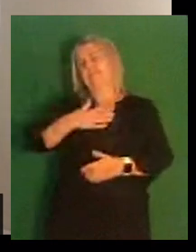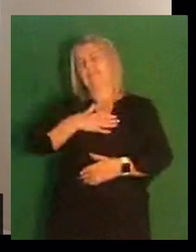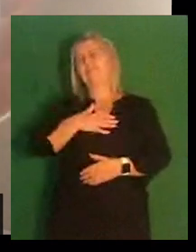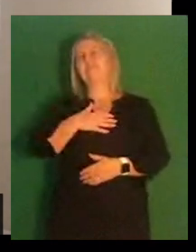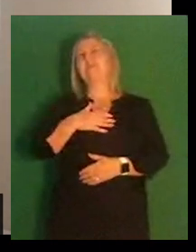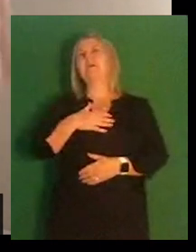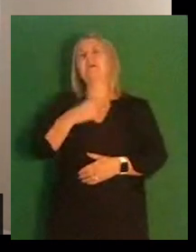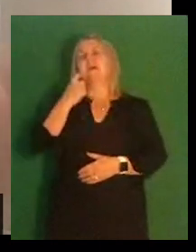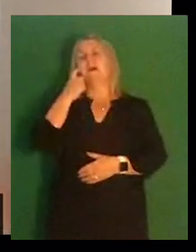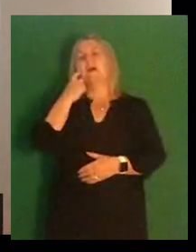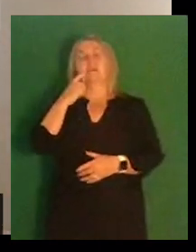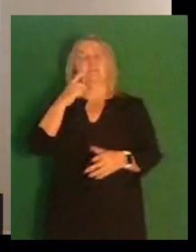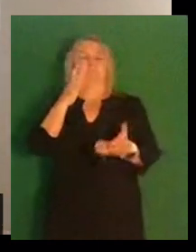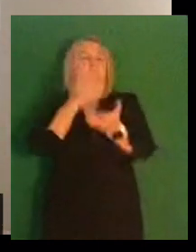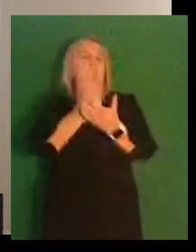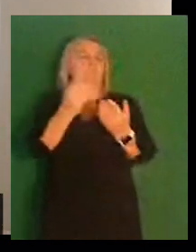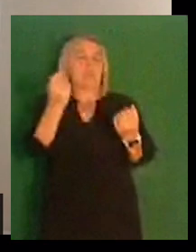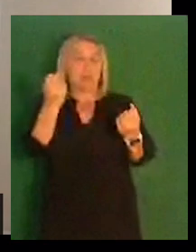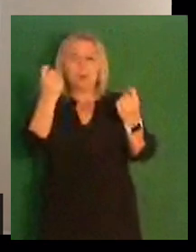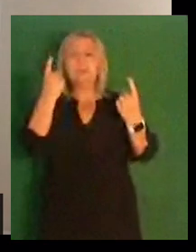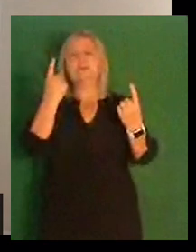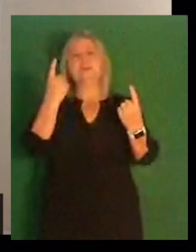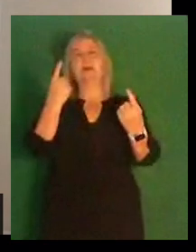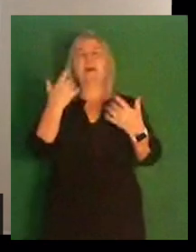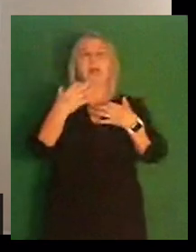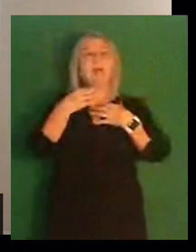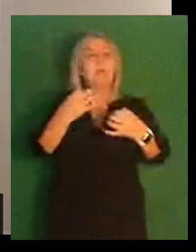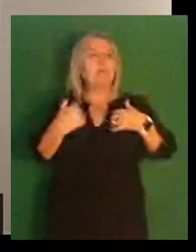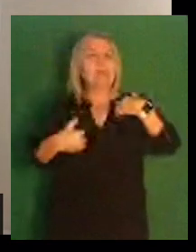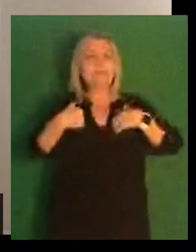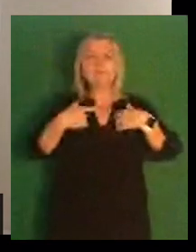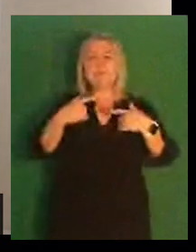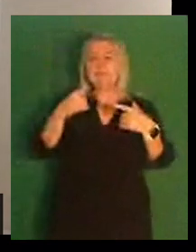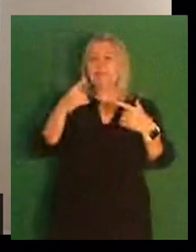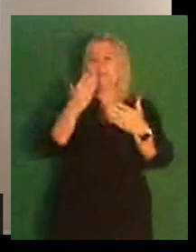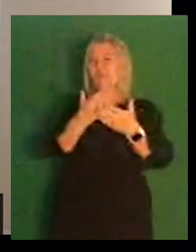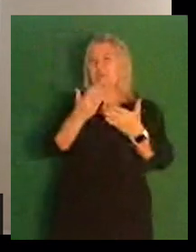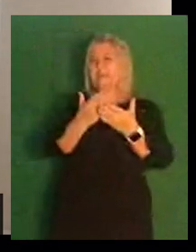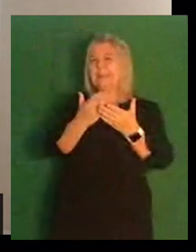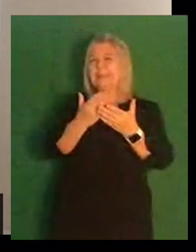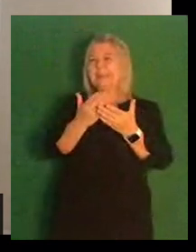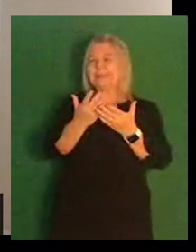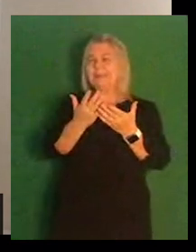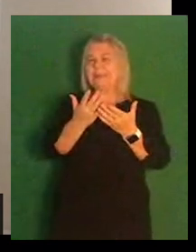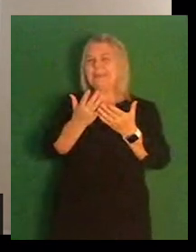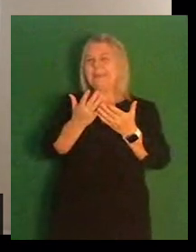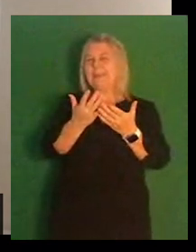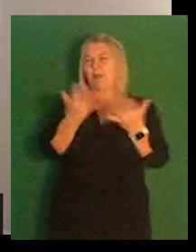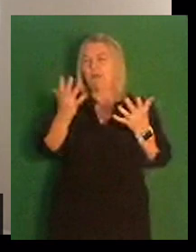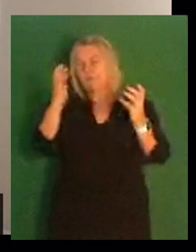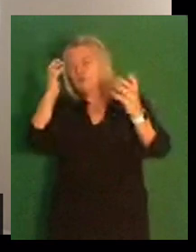I totally understand, like, it's fascinating, these presenterly questions and concerns, and I